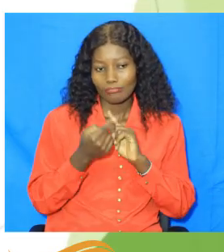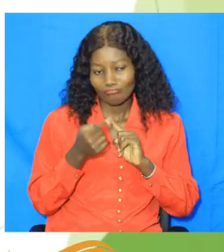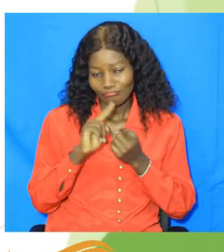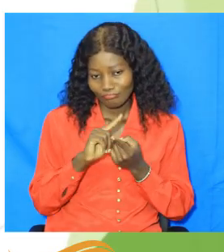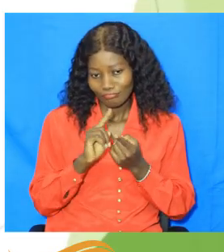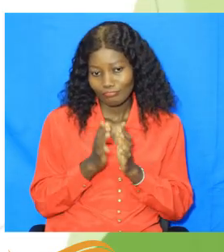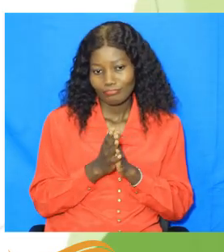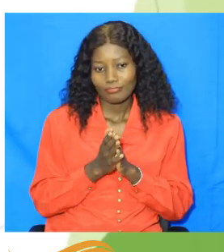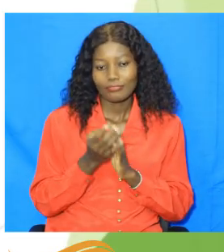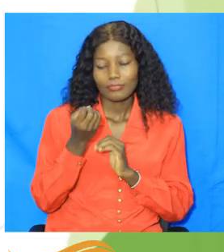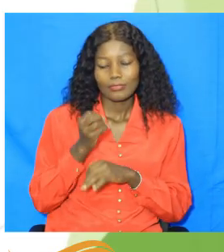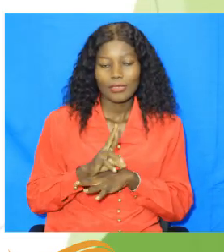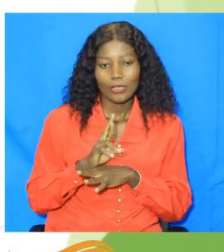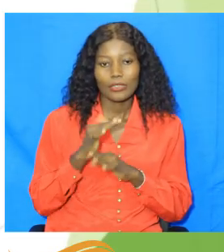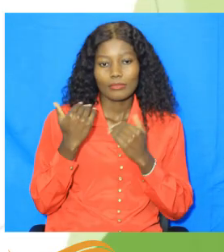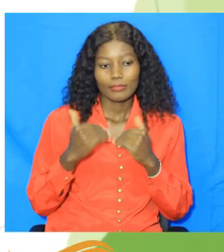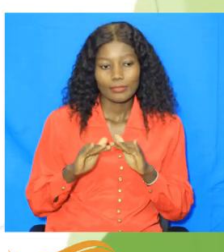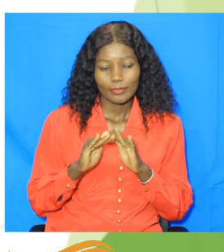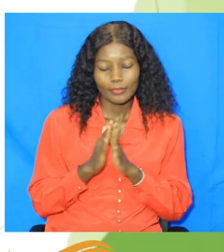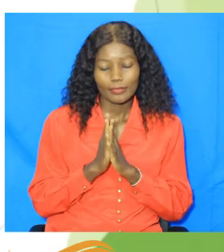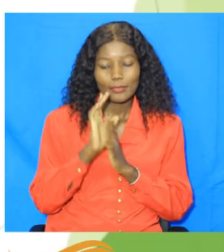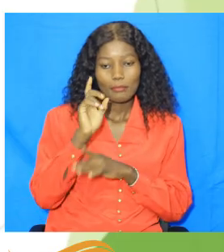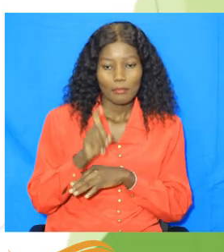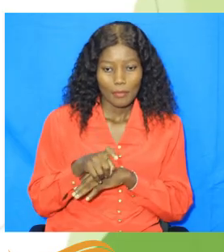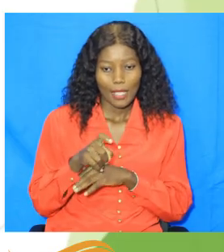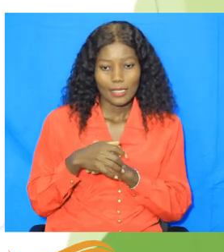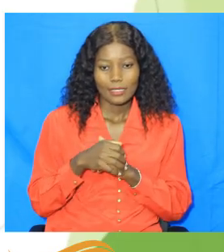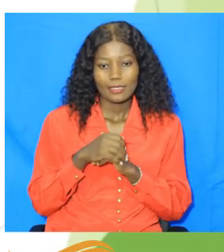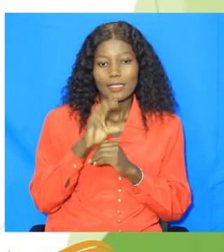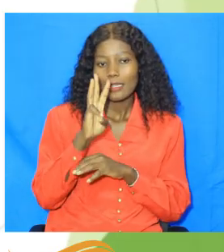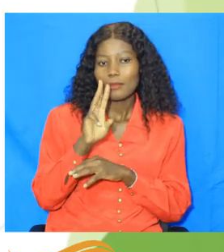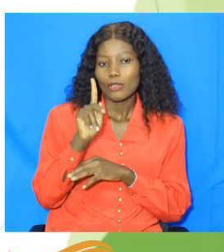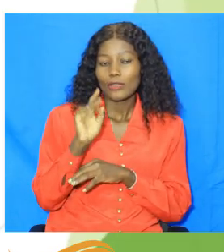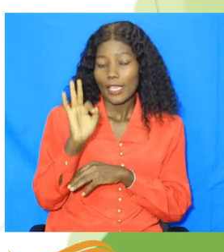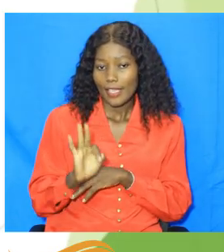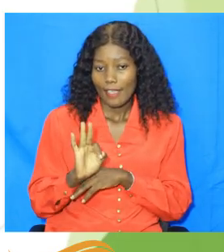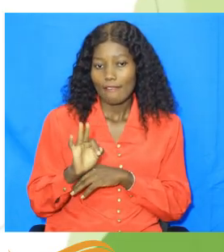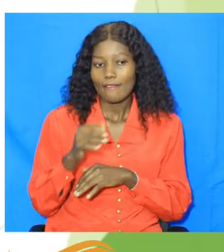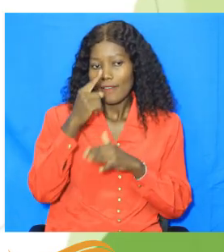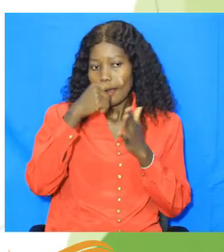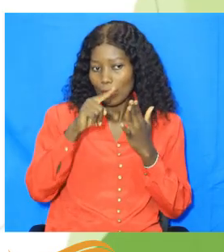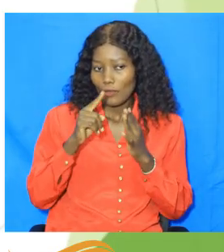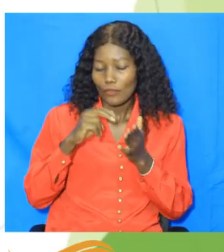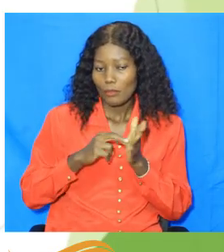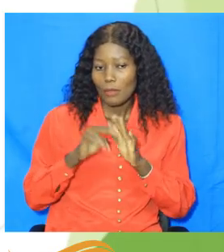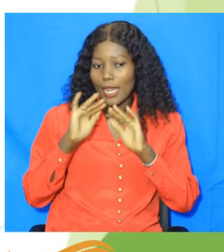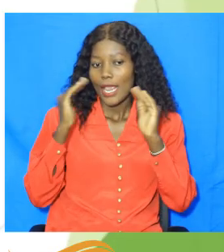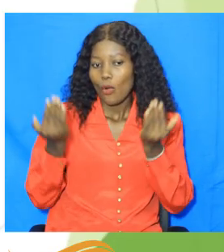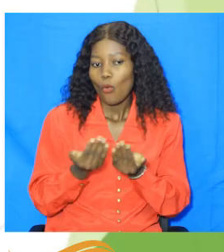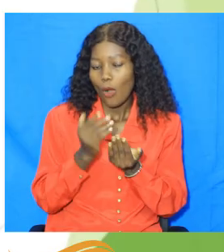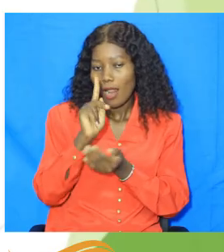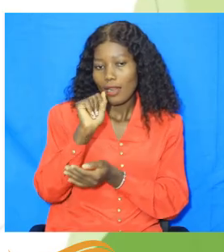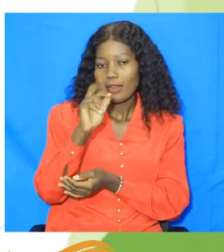or the mats. The mats have to be WKF approved, that is World Karate Federation